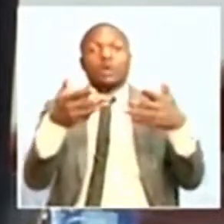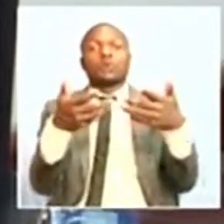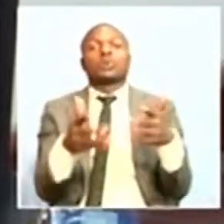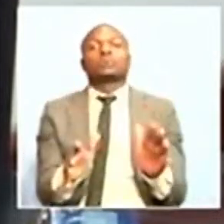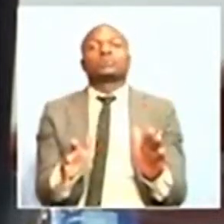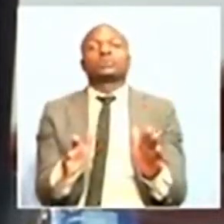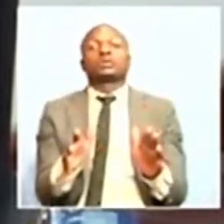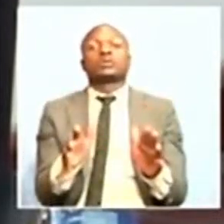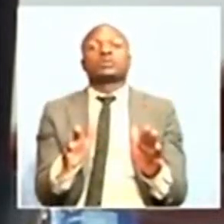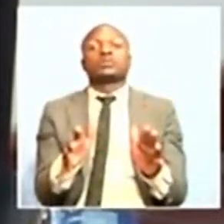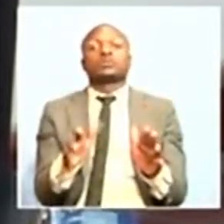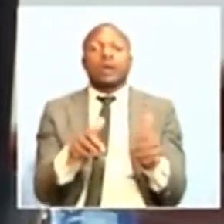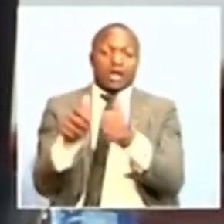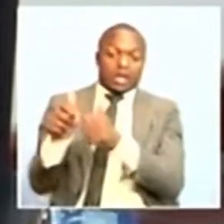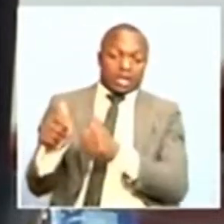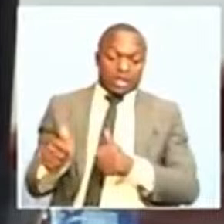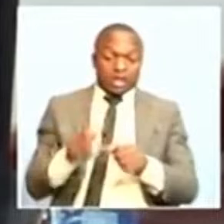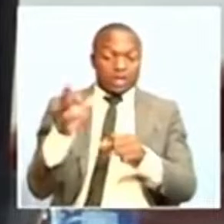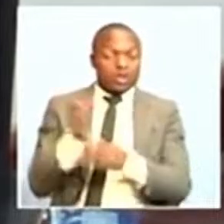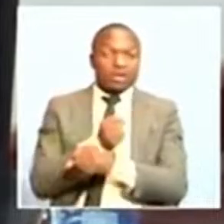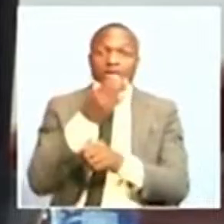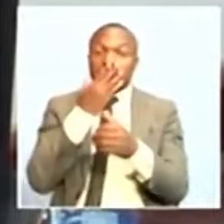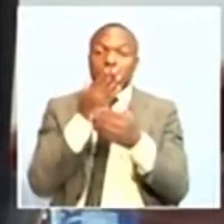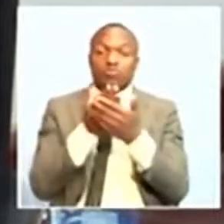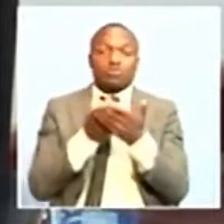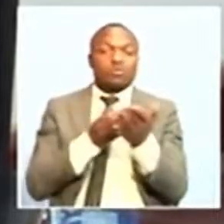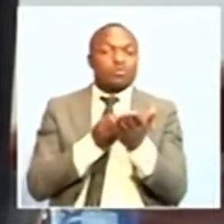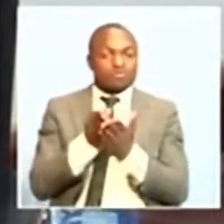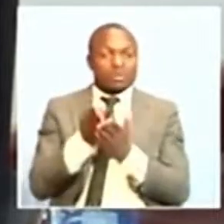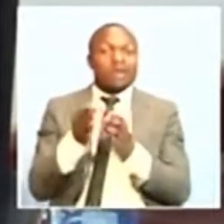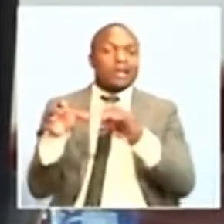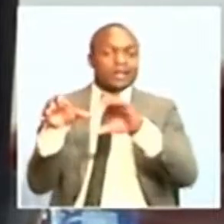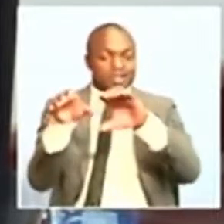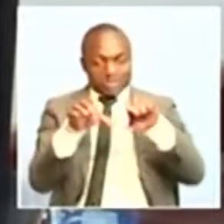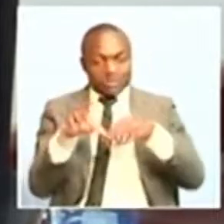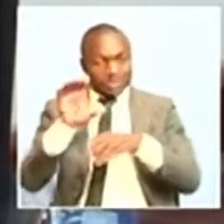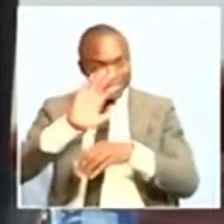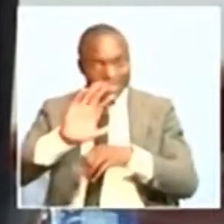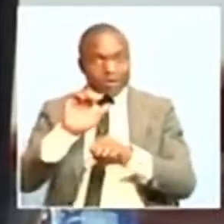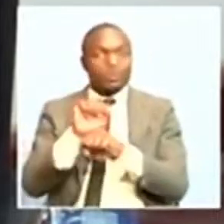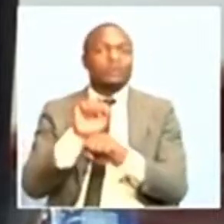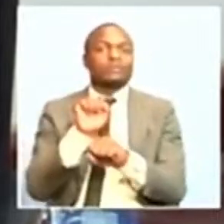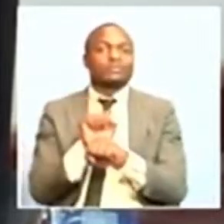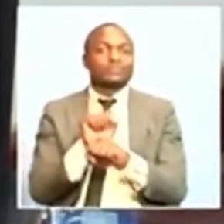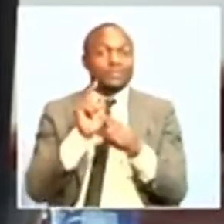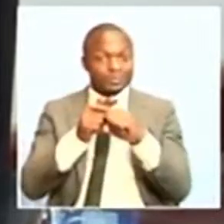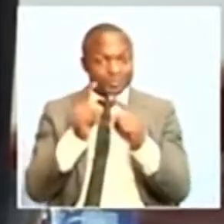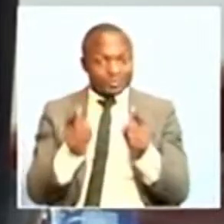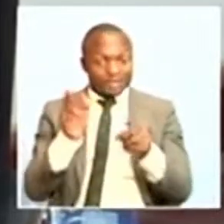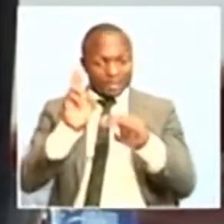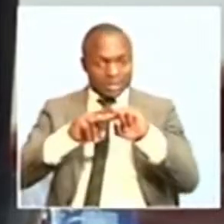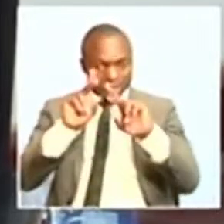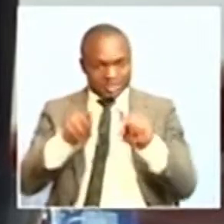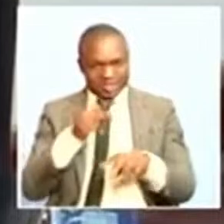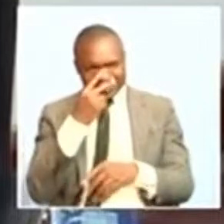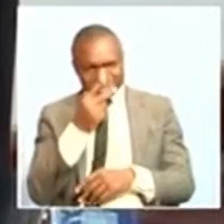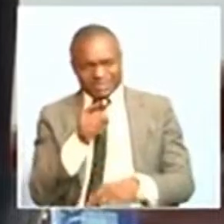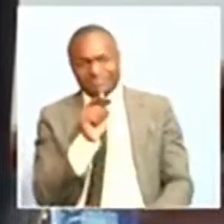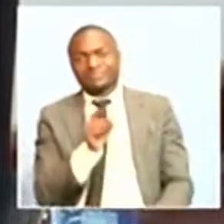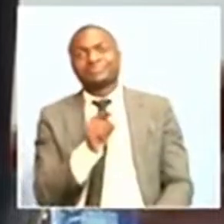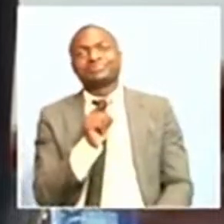for actions taken in good faith as they conduct their duties. However, Chair, we note there